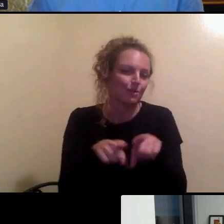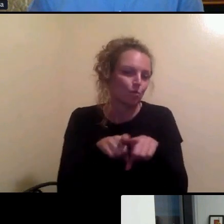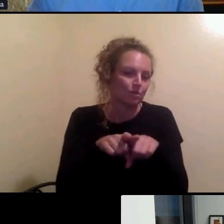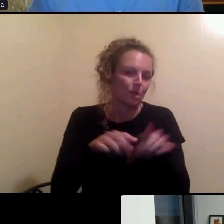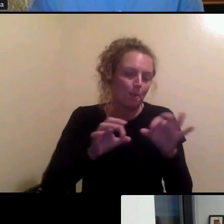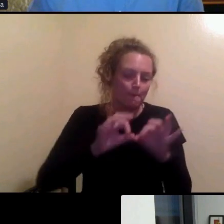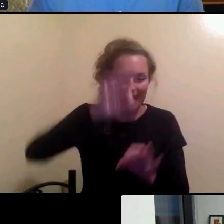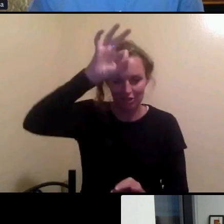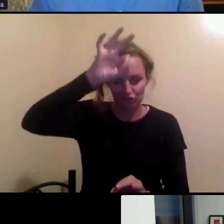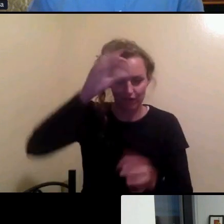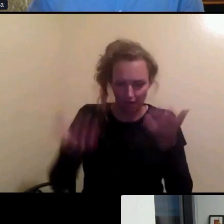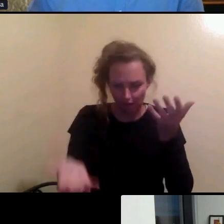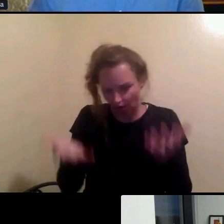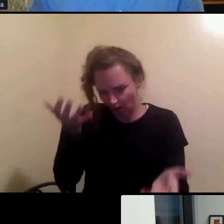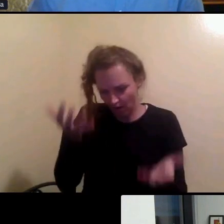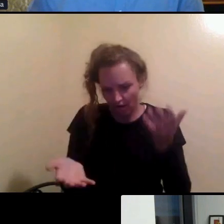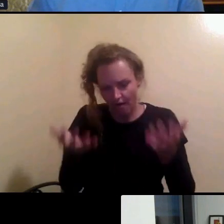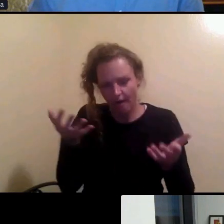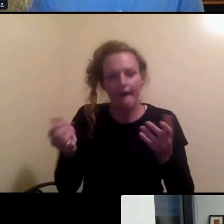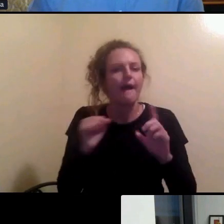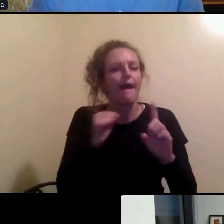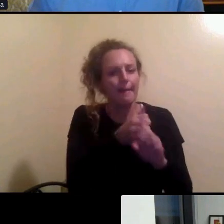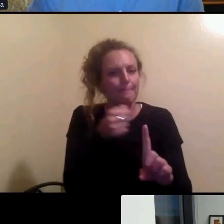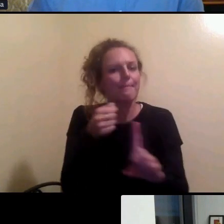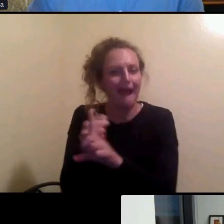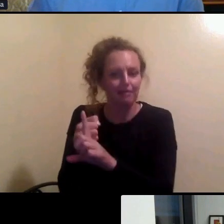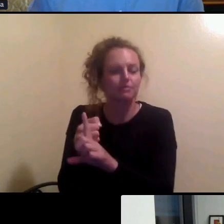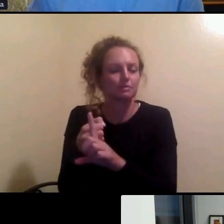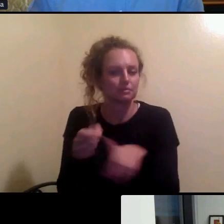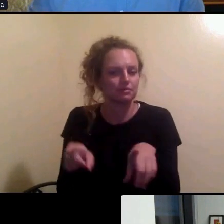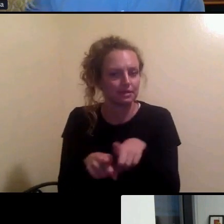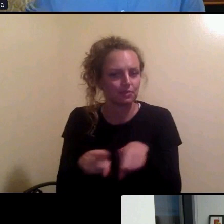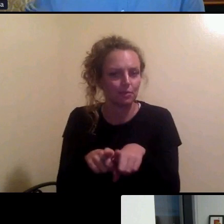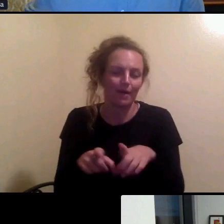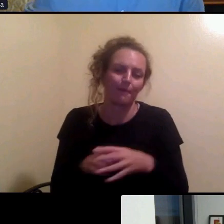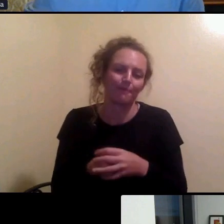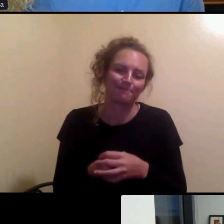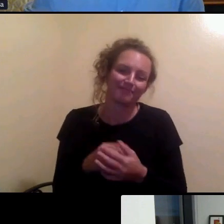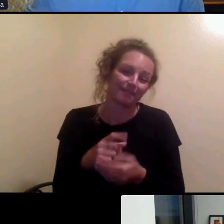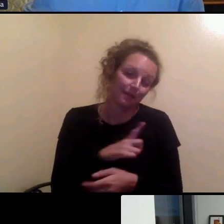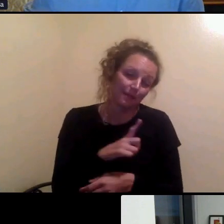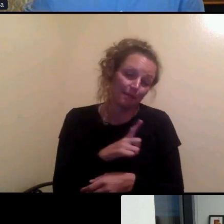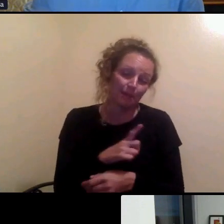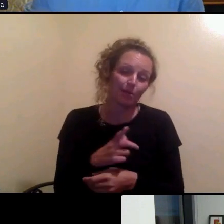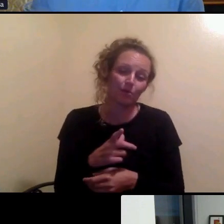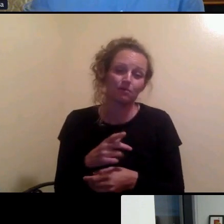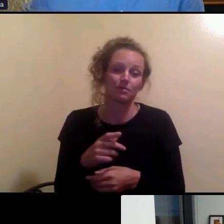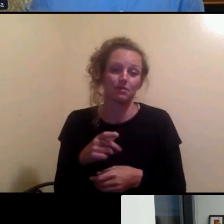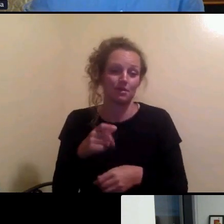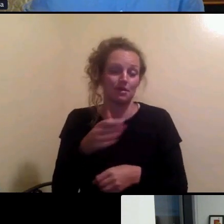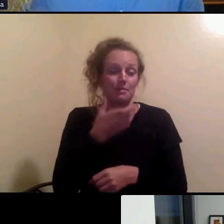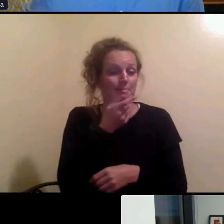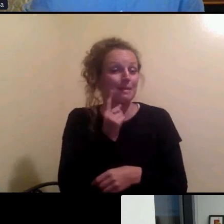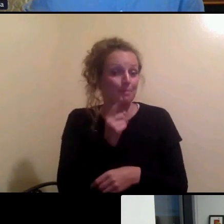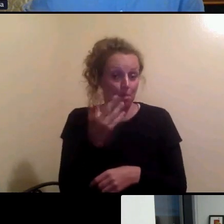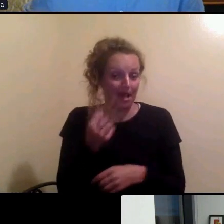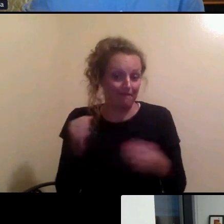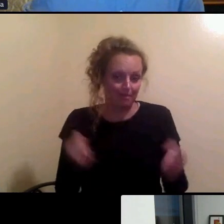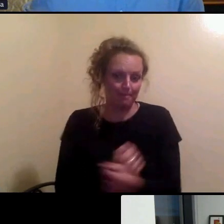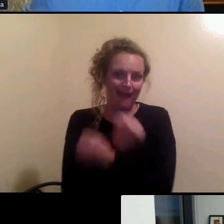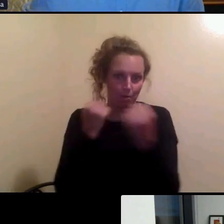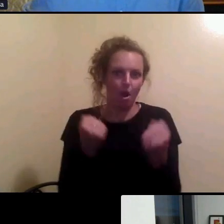unfortunately, the people who have the power to make a difference, whether it's